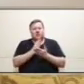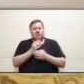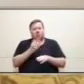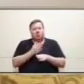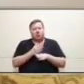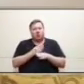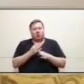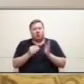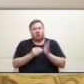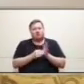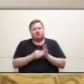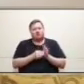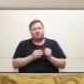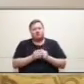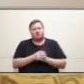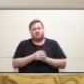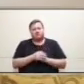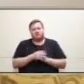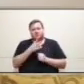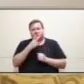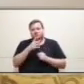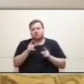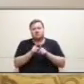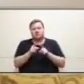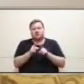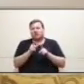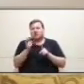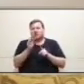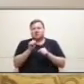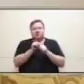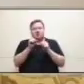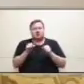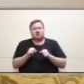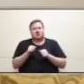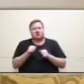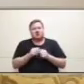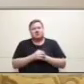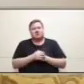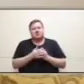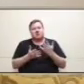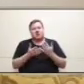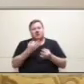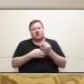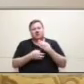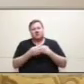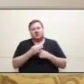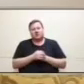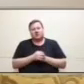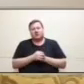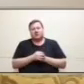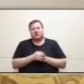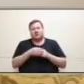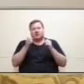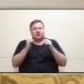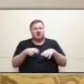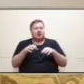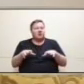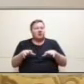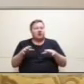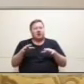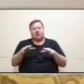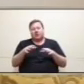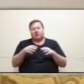appears that there was no system in place at that point. Perhaps you can speak to us. On your dumping sites, in your